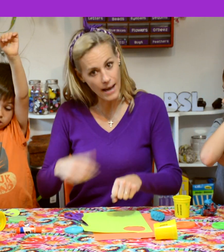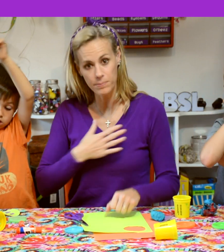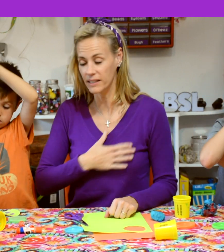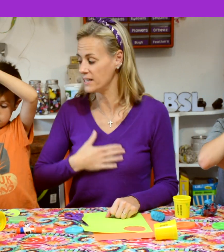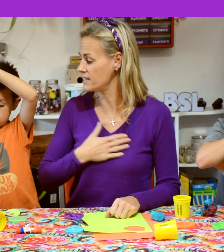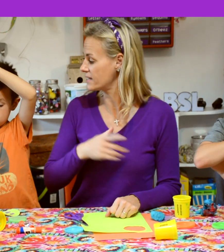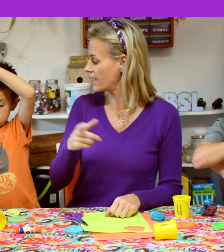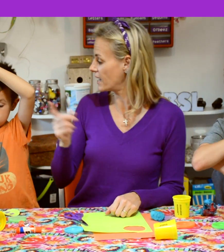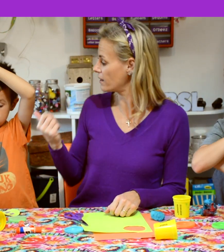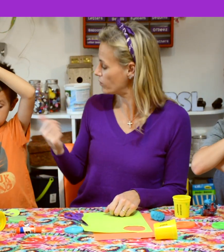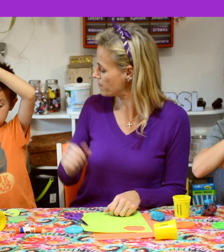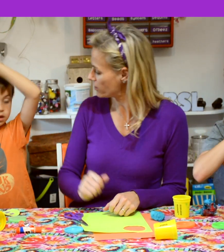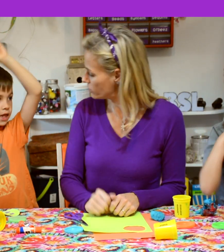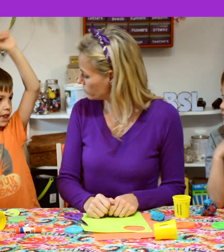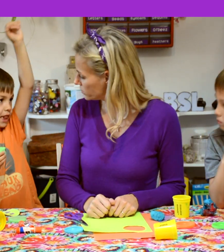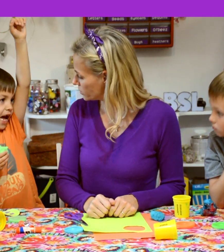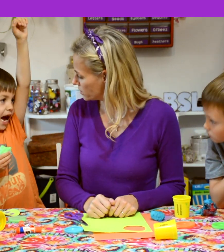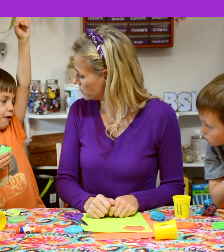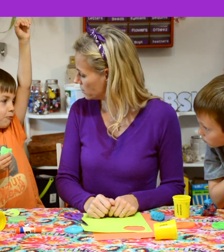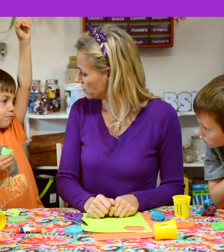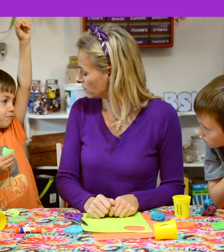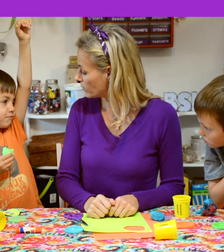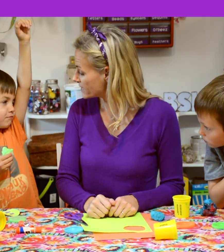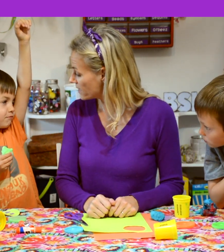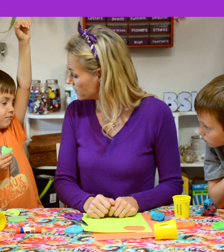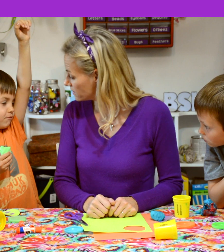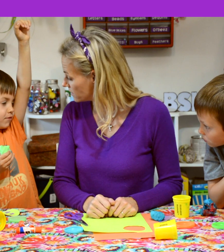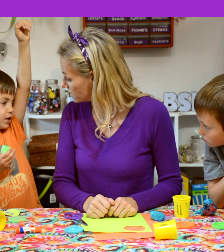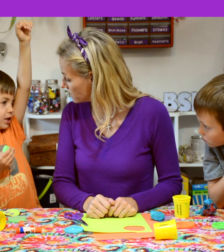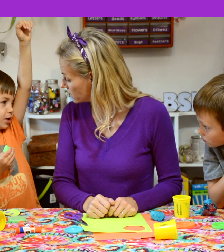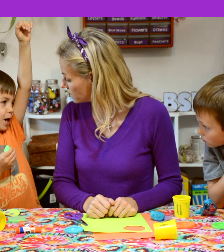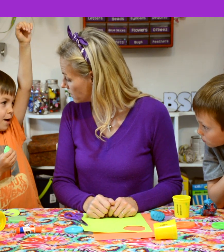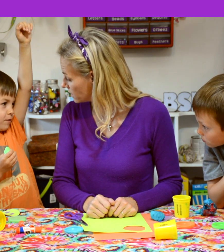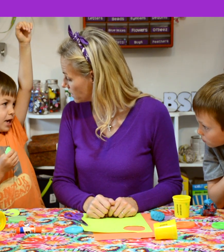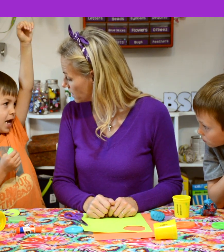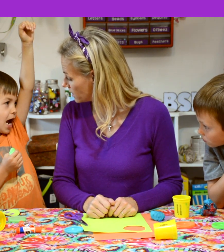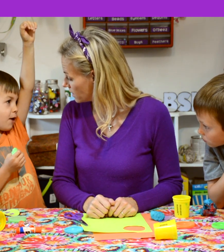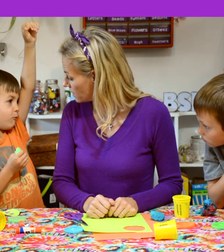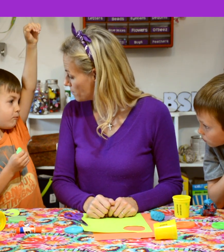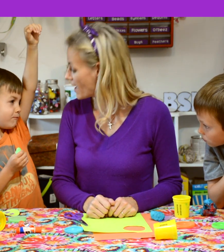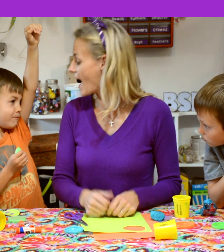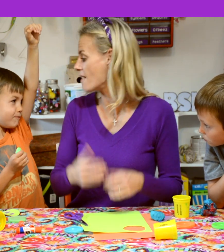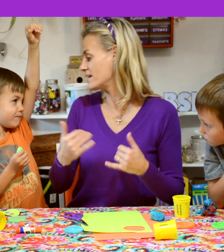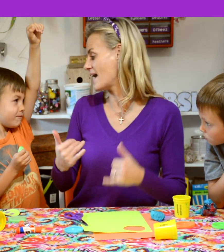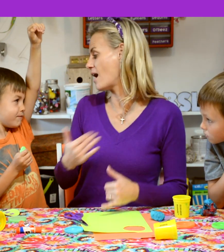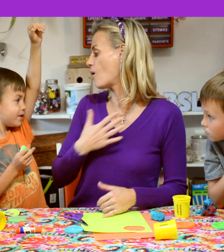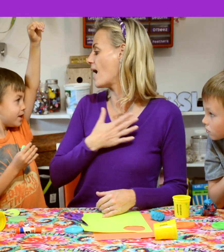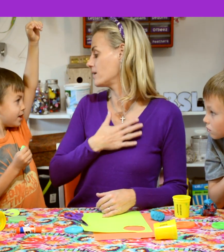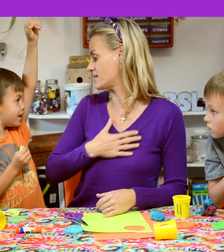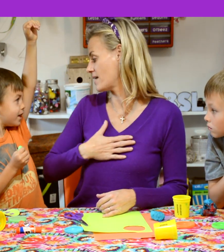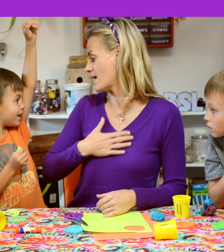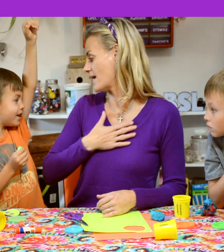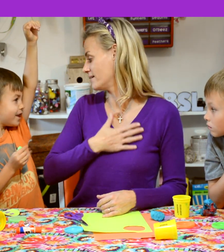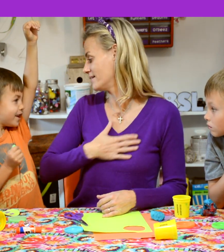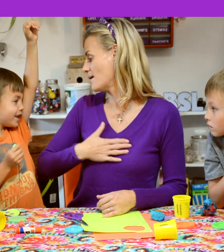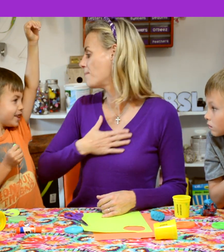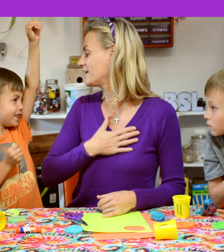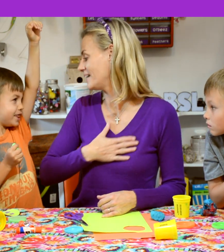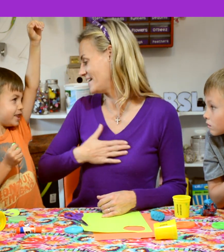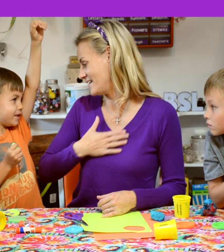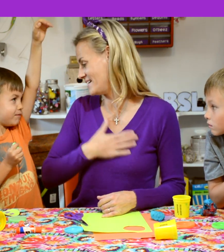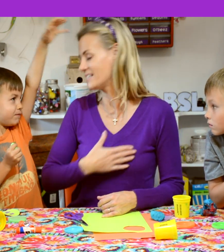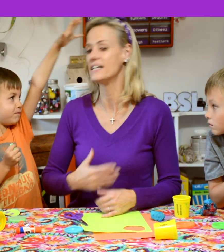May I? May Can I? What about you? Now. What's that? I have it now. May I have it now? How do you say that?